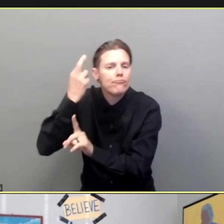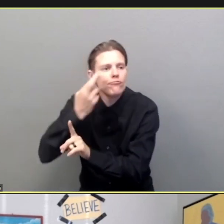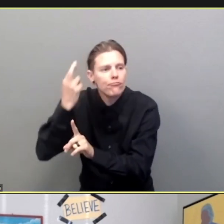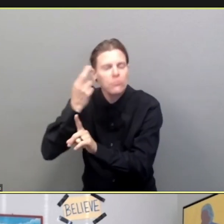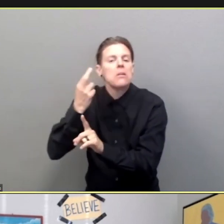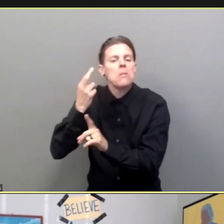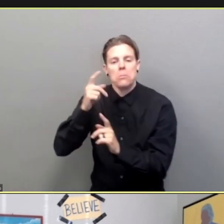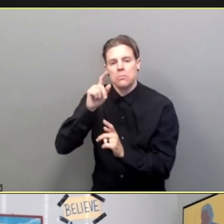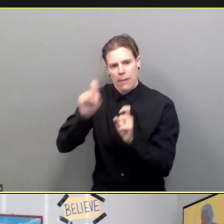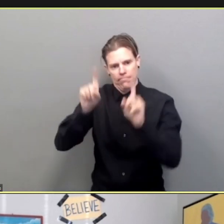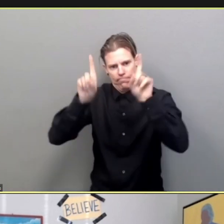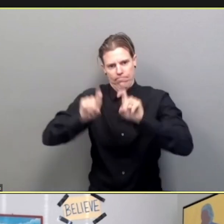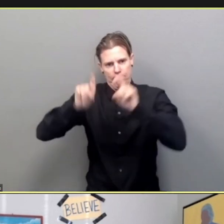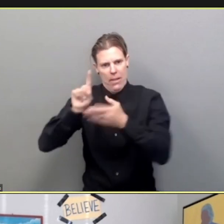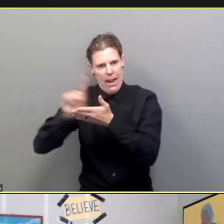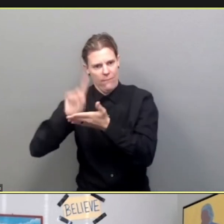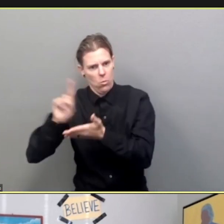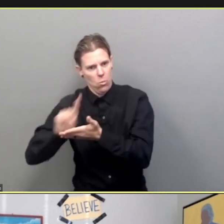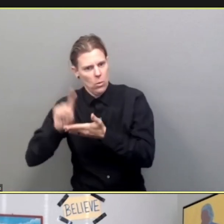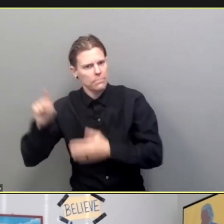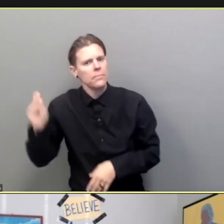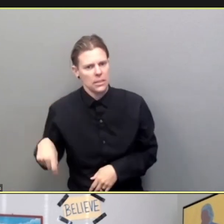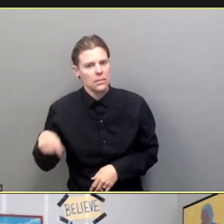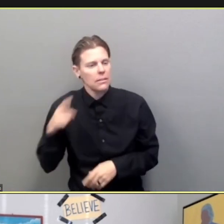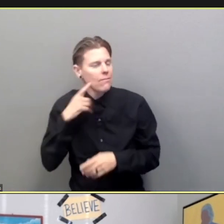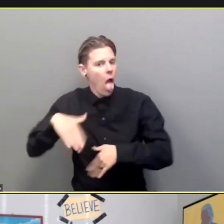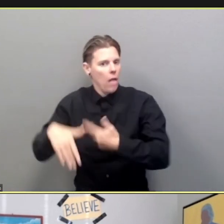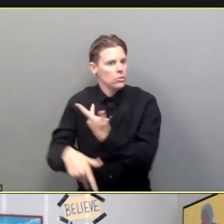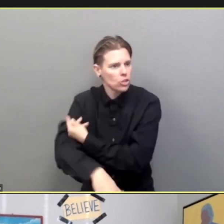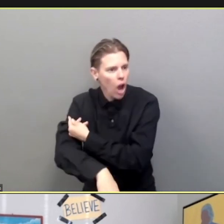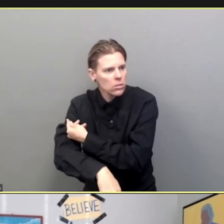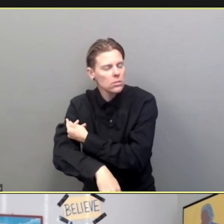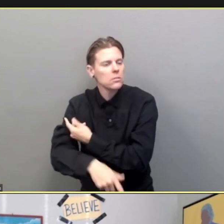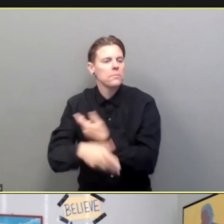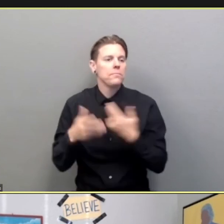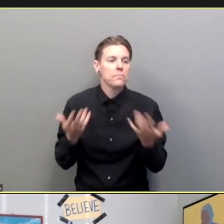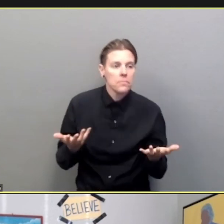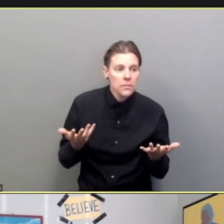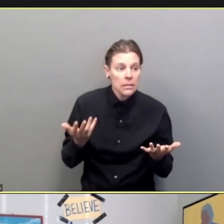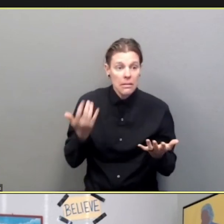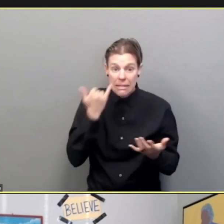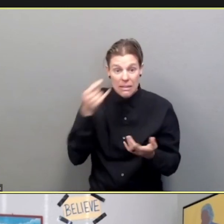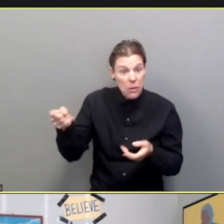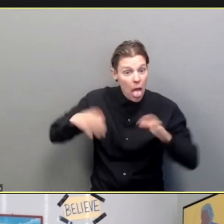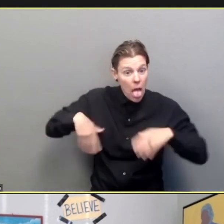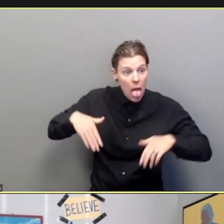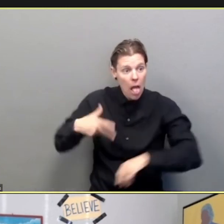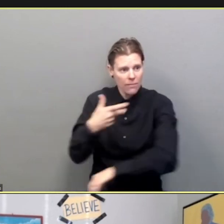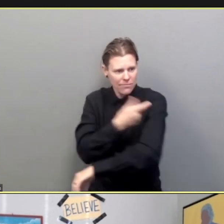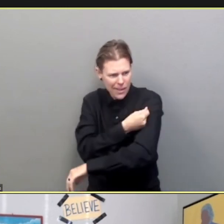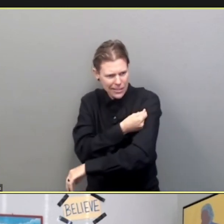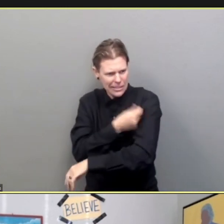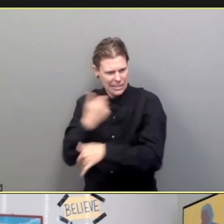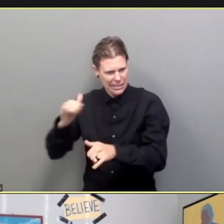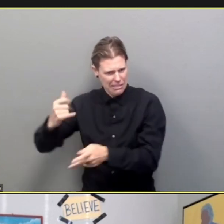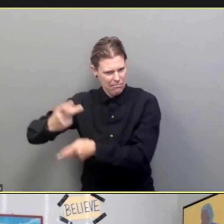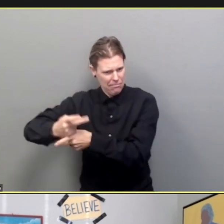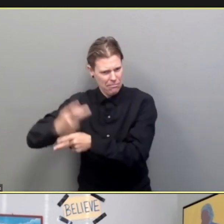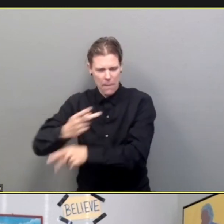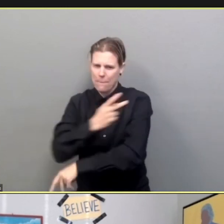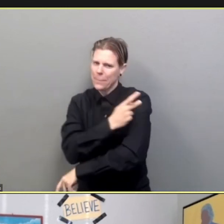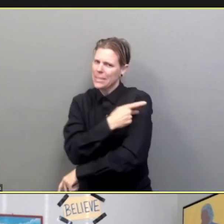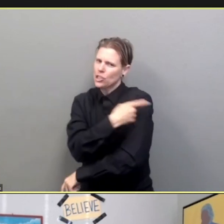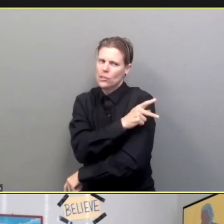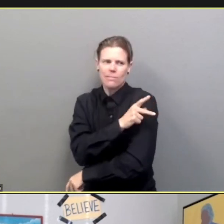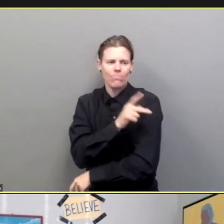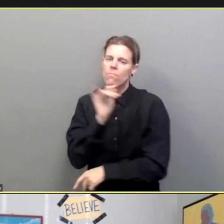a religious exemption, and they're unvaccinated and working in patient care, that violates the public